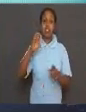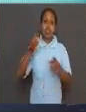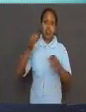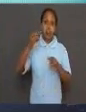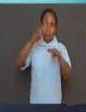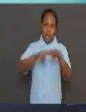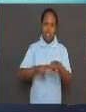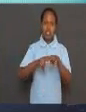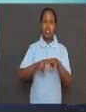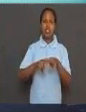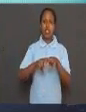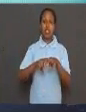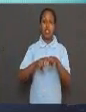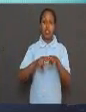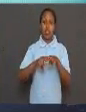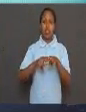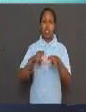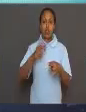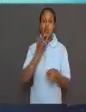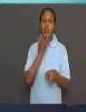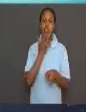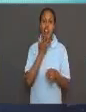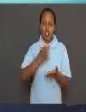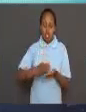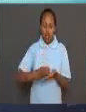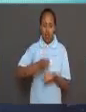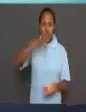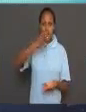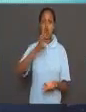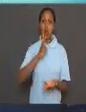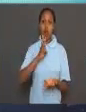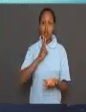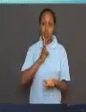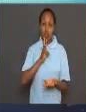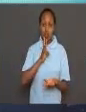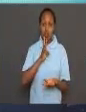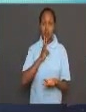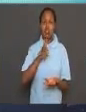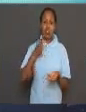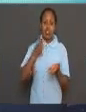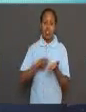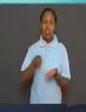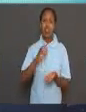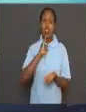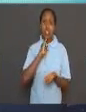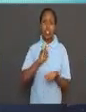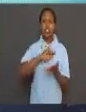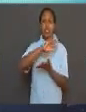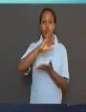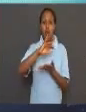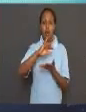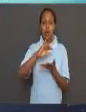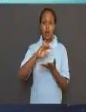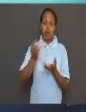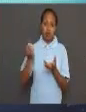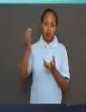placed into a glass of water that is